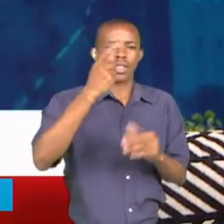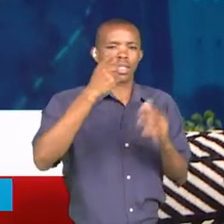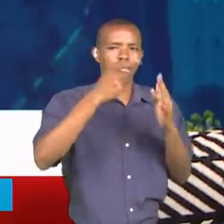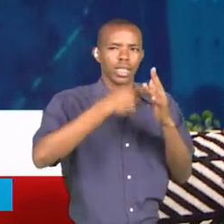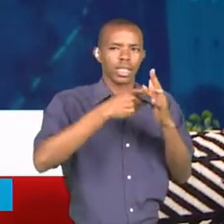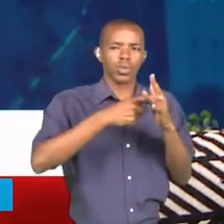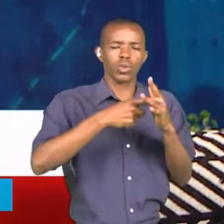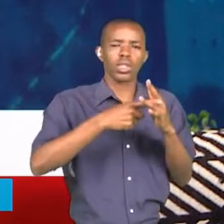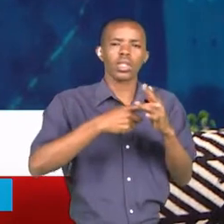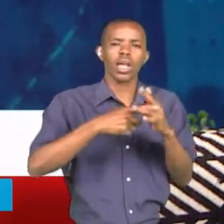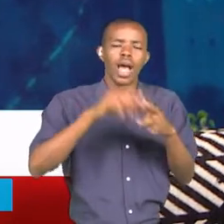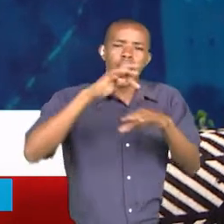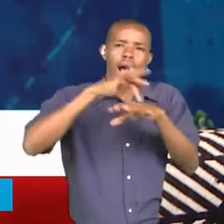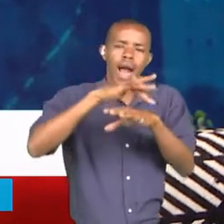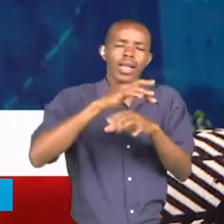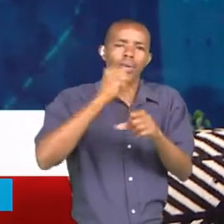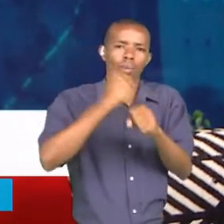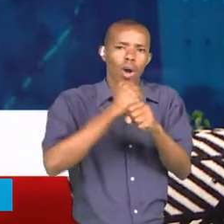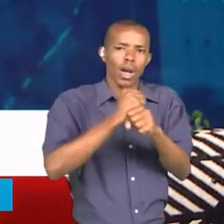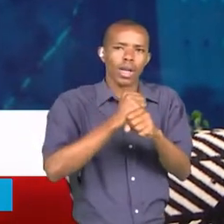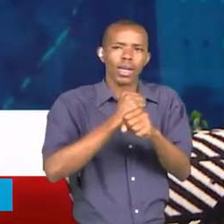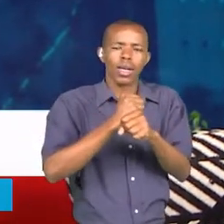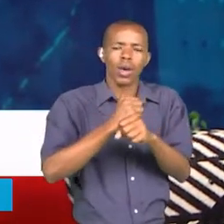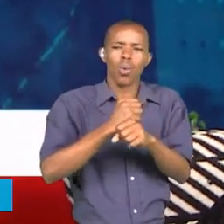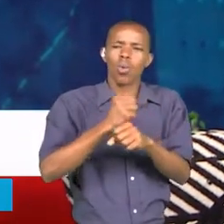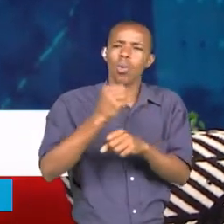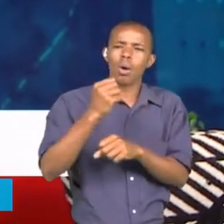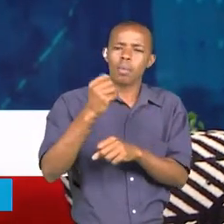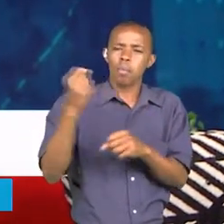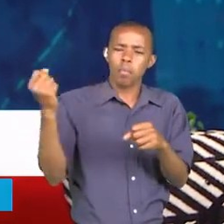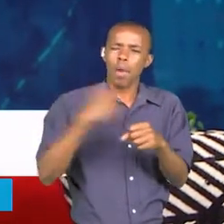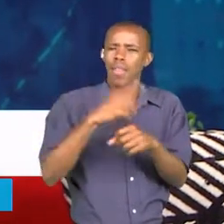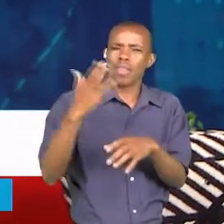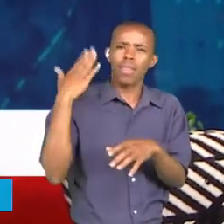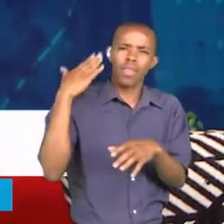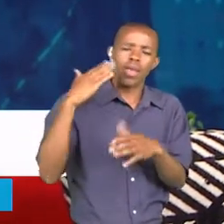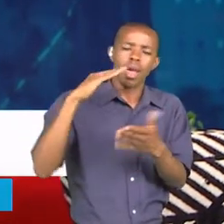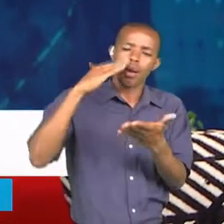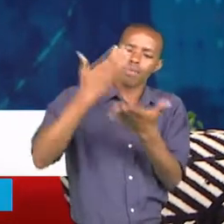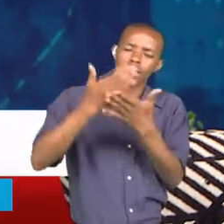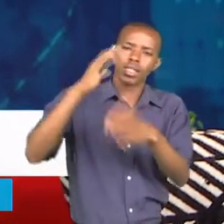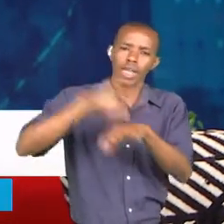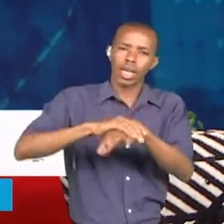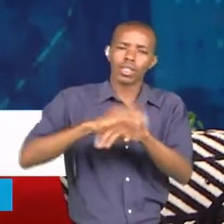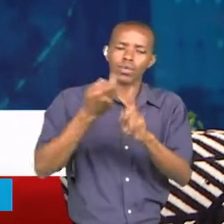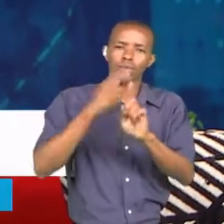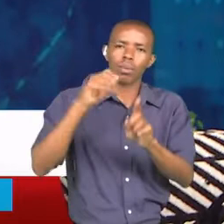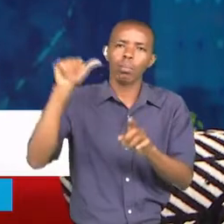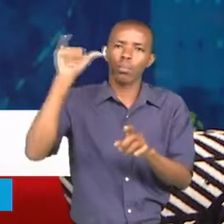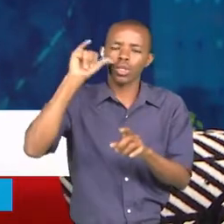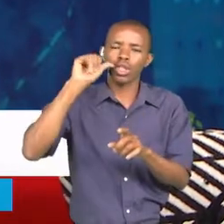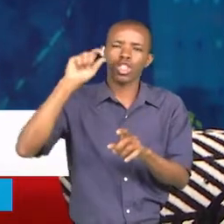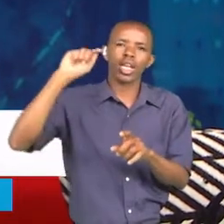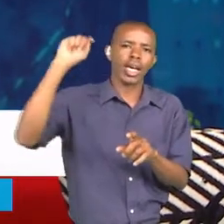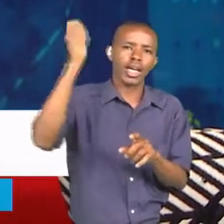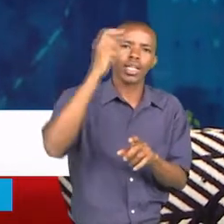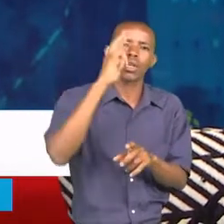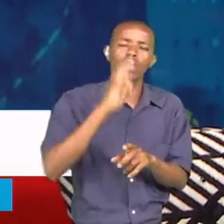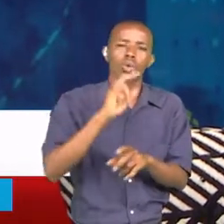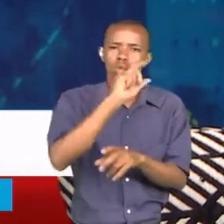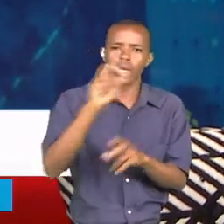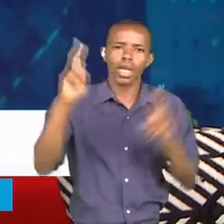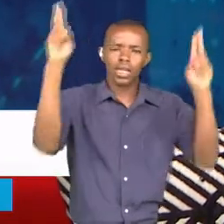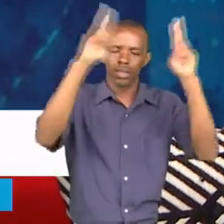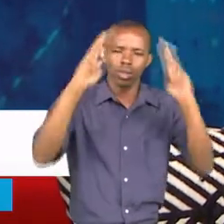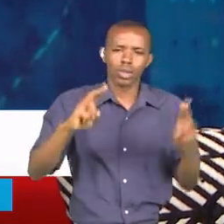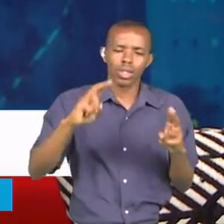early actions before that was like a month ago, in which we got some funding from the British Red Cross and the IFRC, International Federation